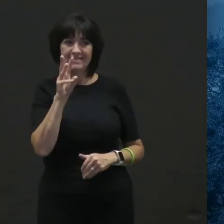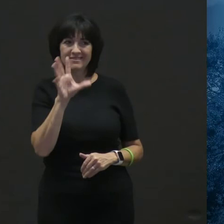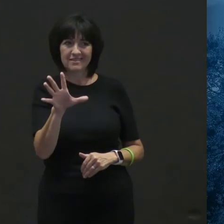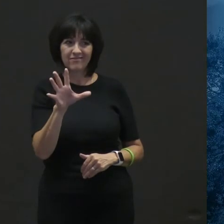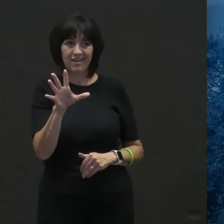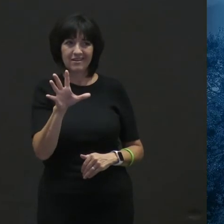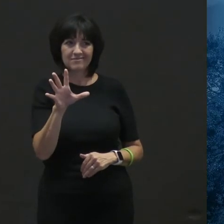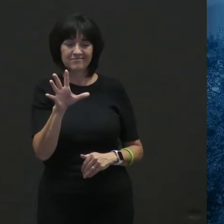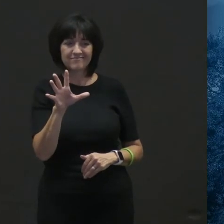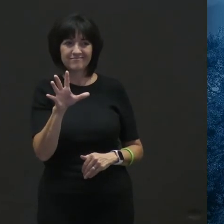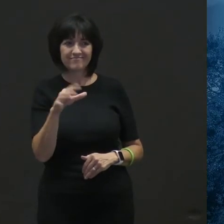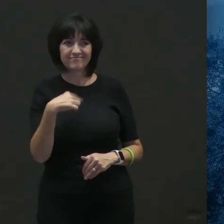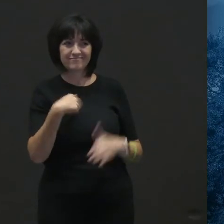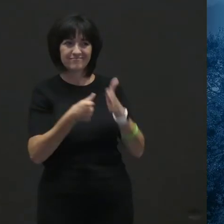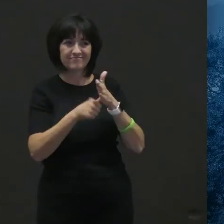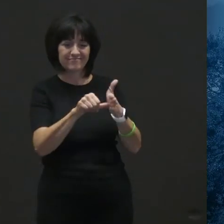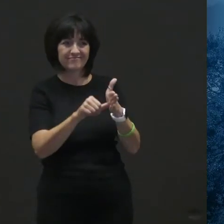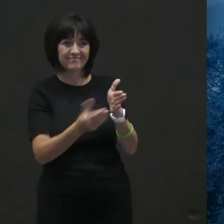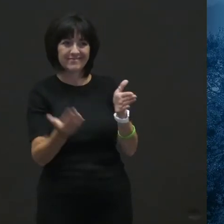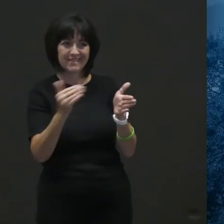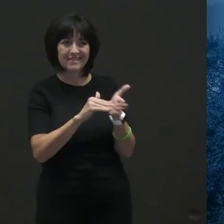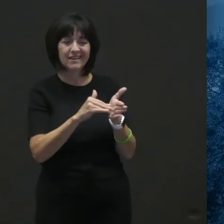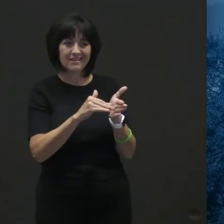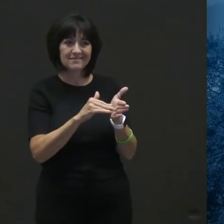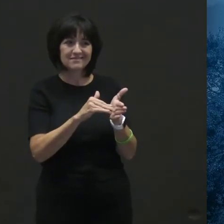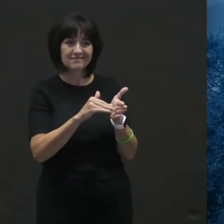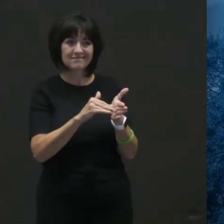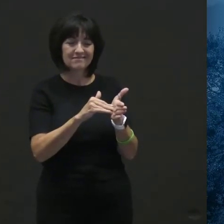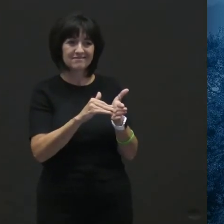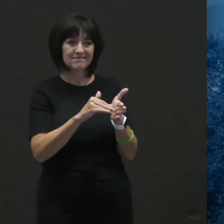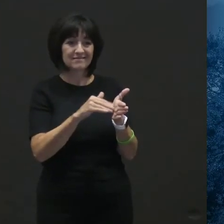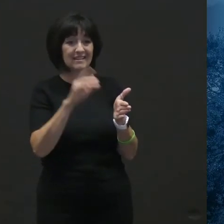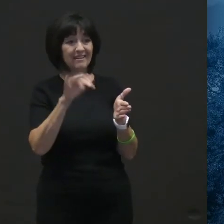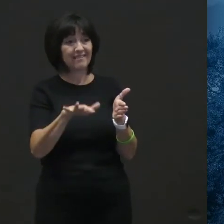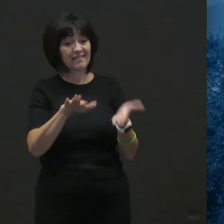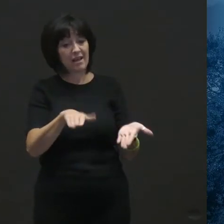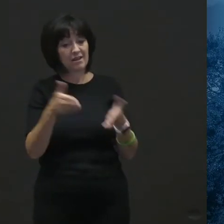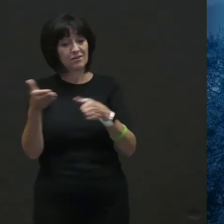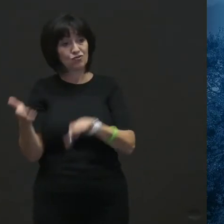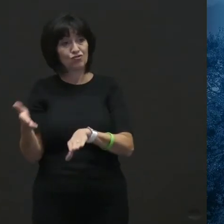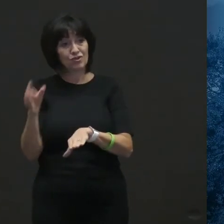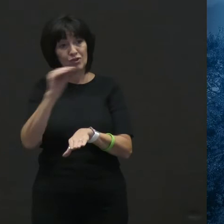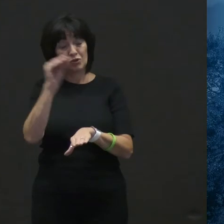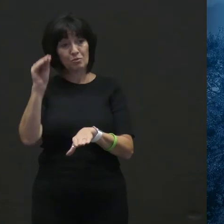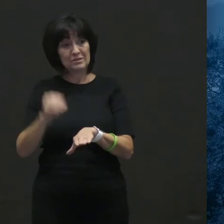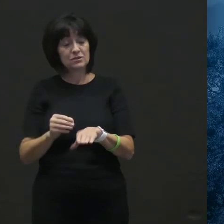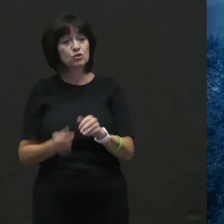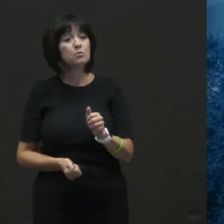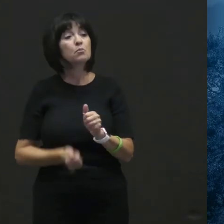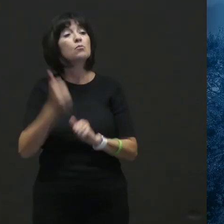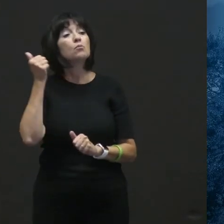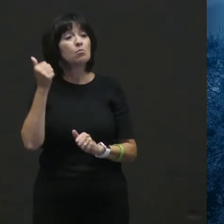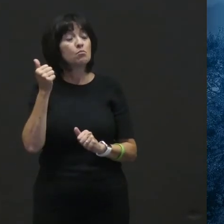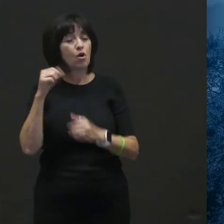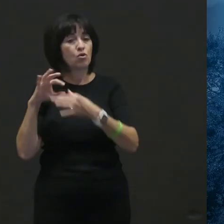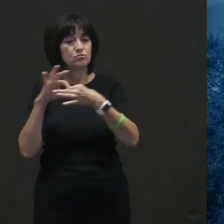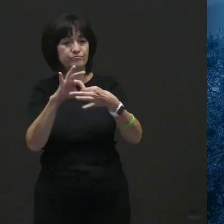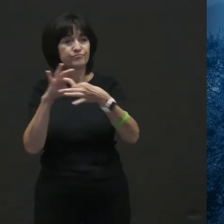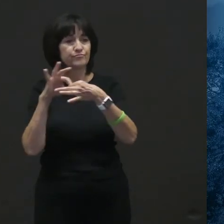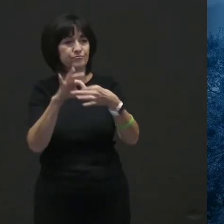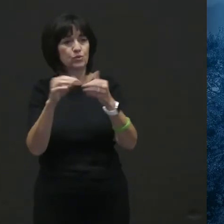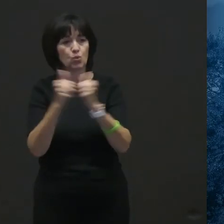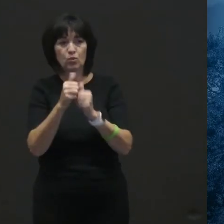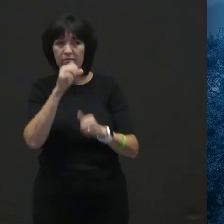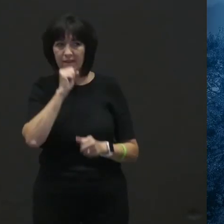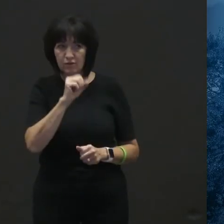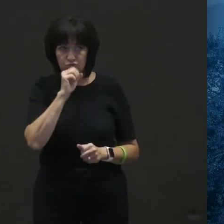respect to, that, the fatality rate is very, very much, corresponds with age and, of